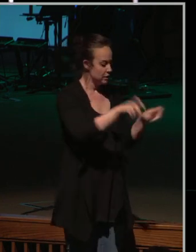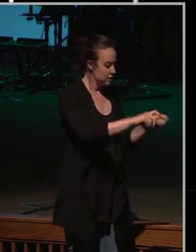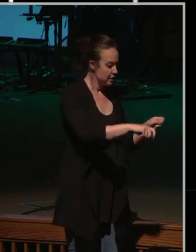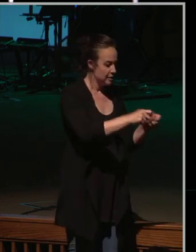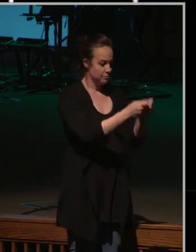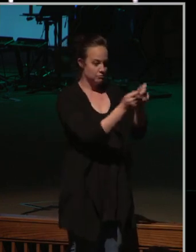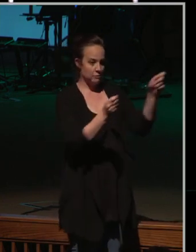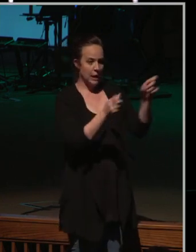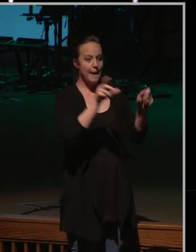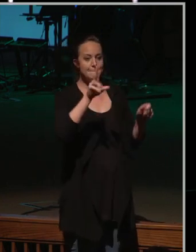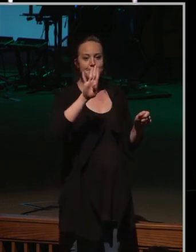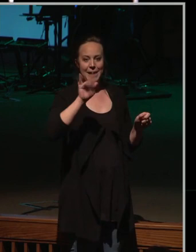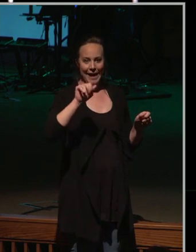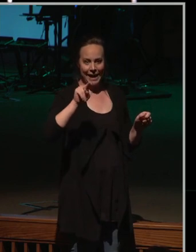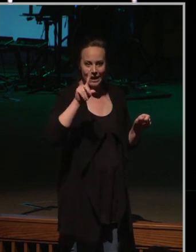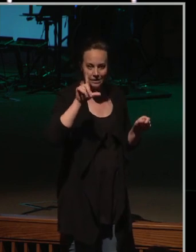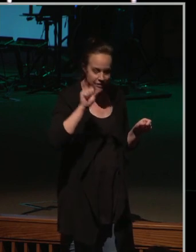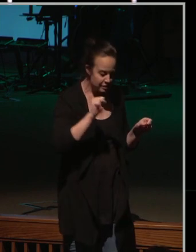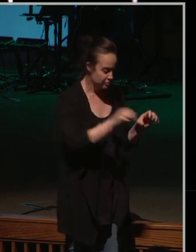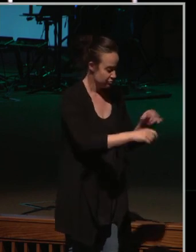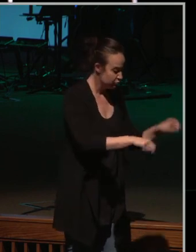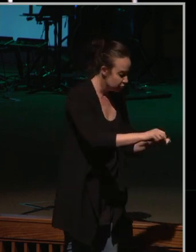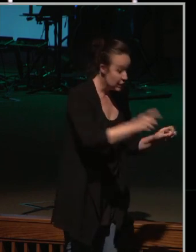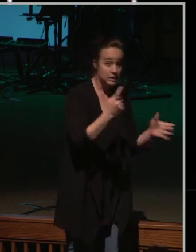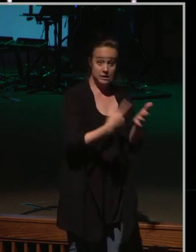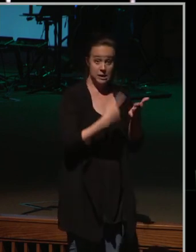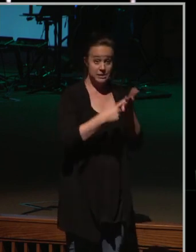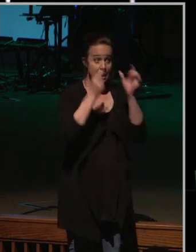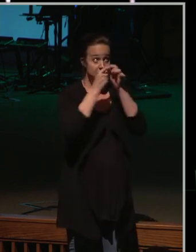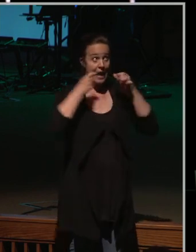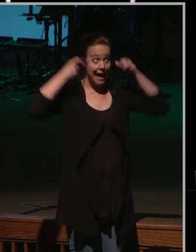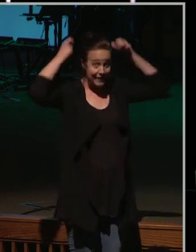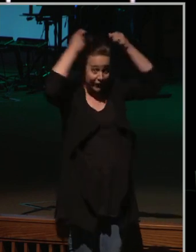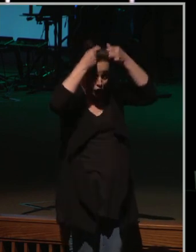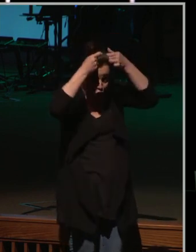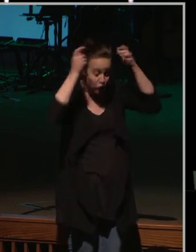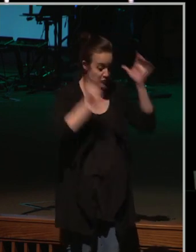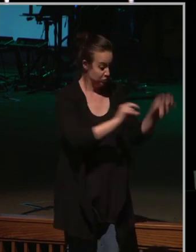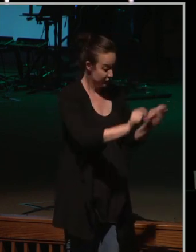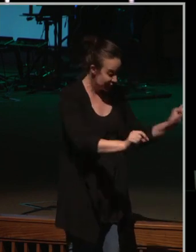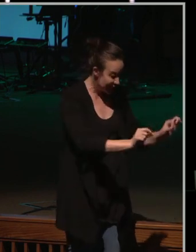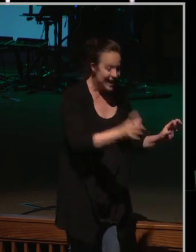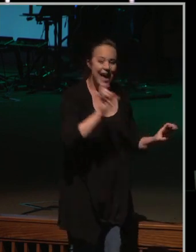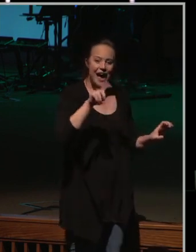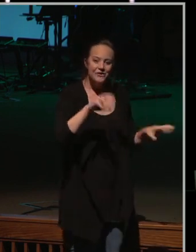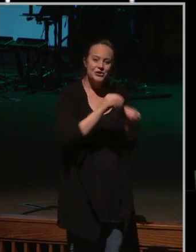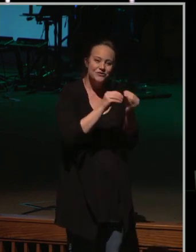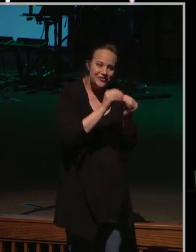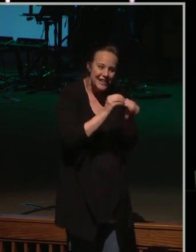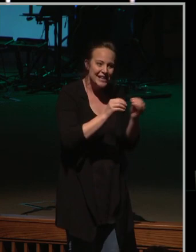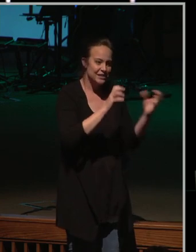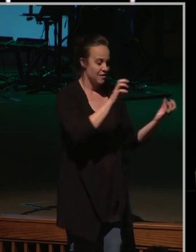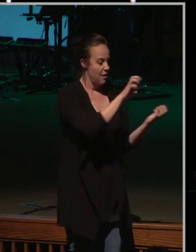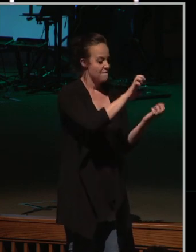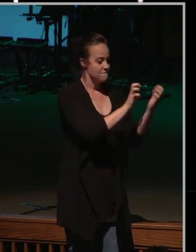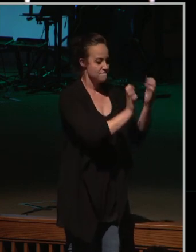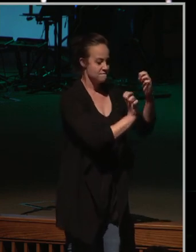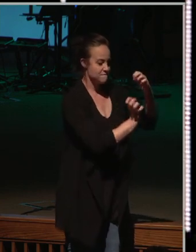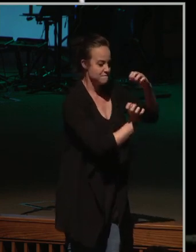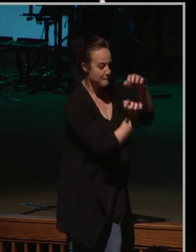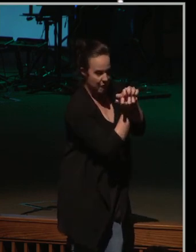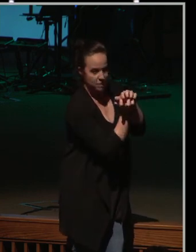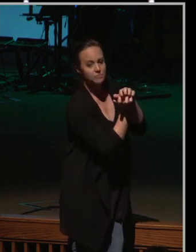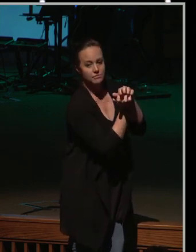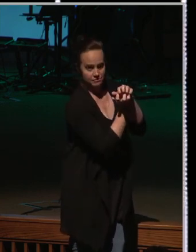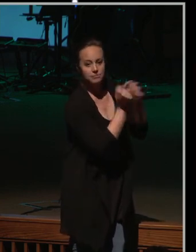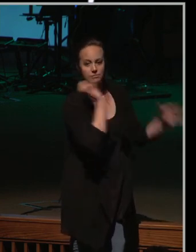headgear. Man, there's a ton of stuff that they do to try to get those teeth back into alignment. And it's